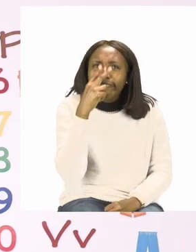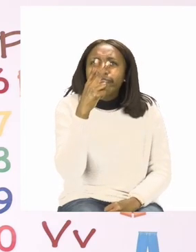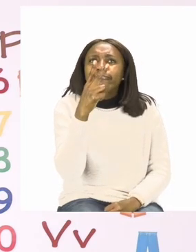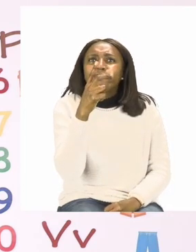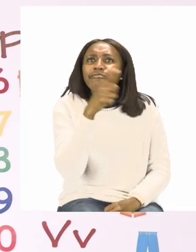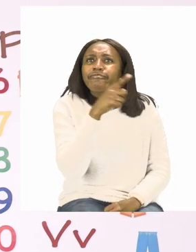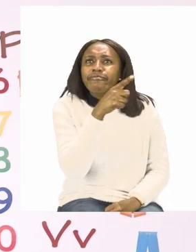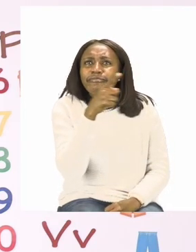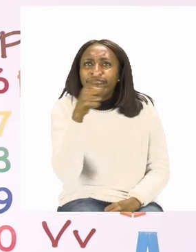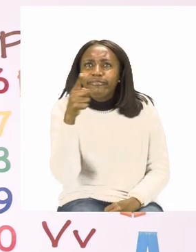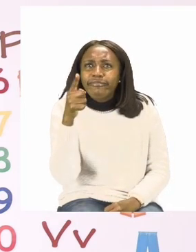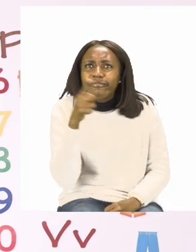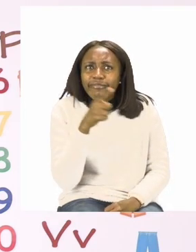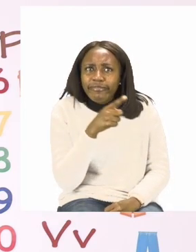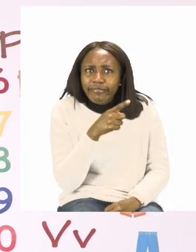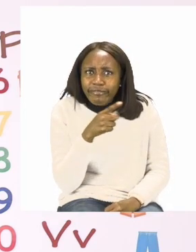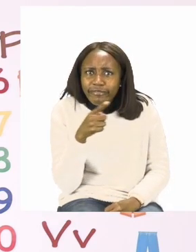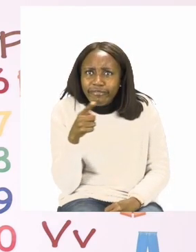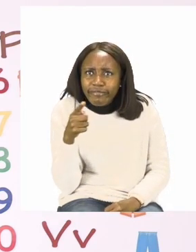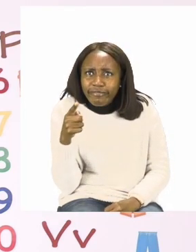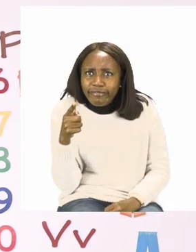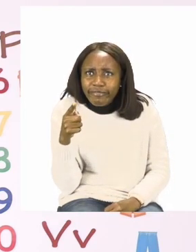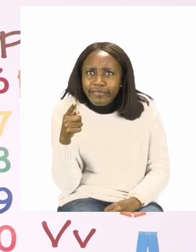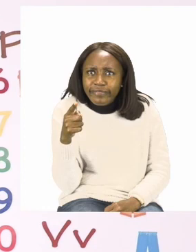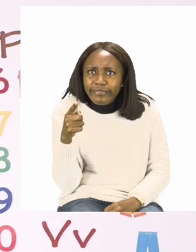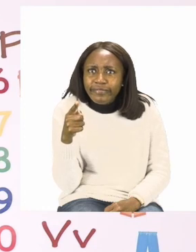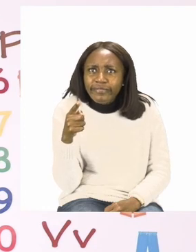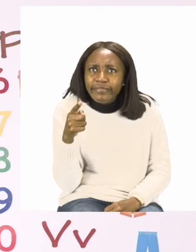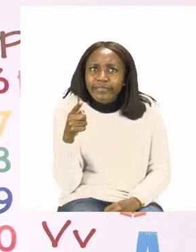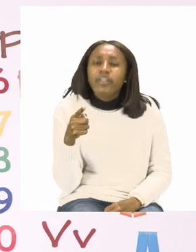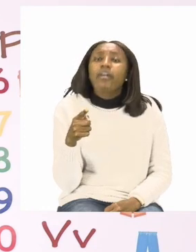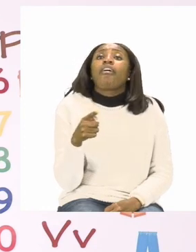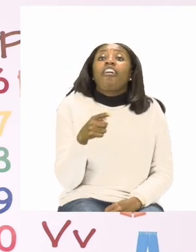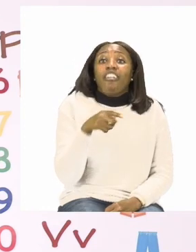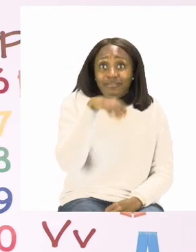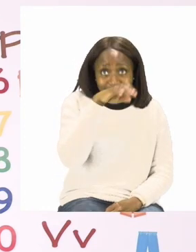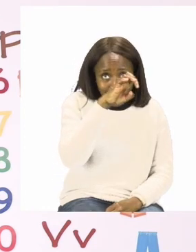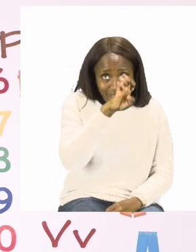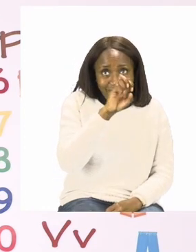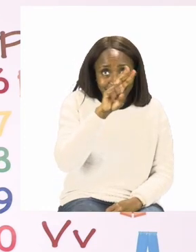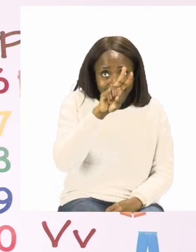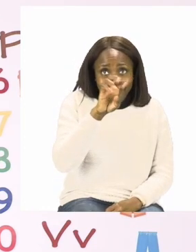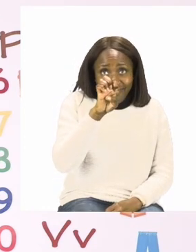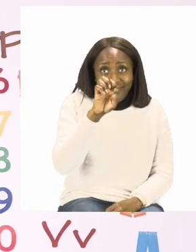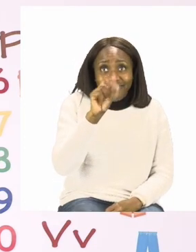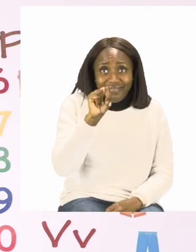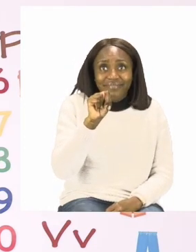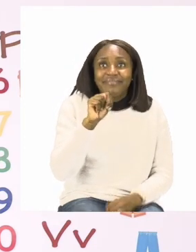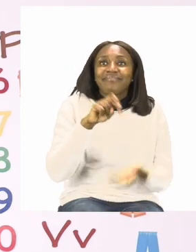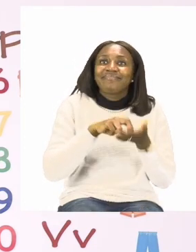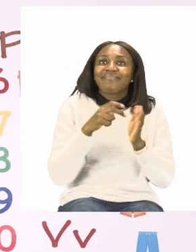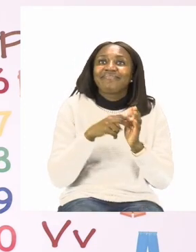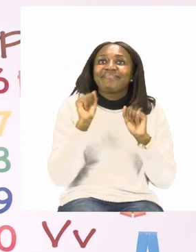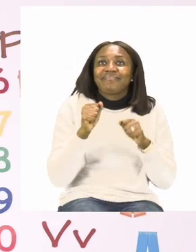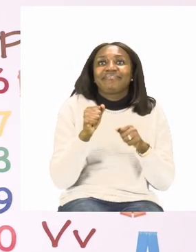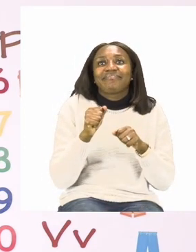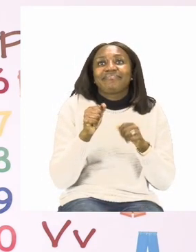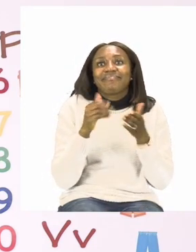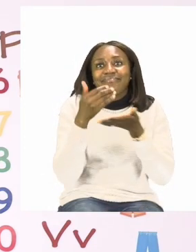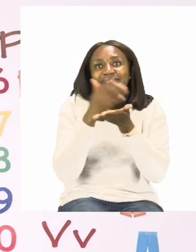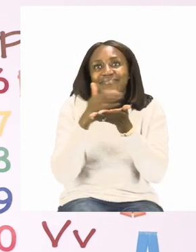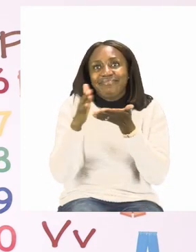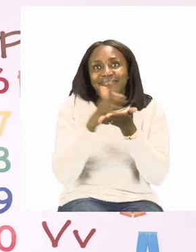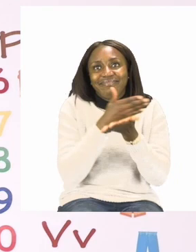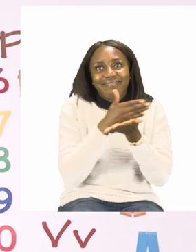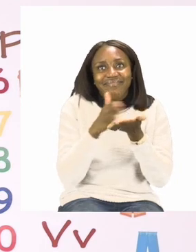it. It is not here for the odd numbers, but 6 belongs to the even numbers. So we are